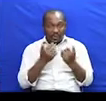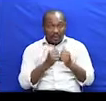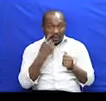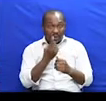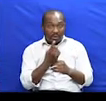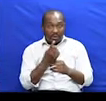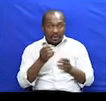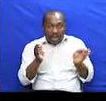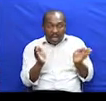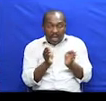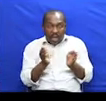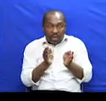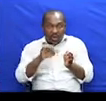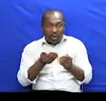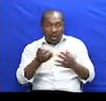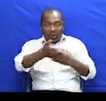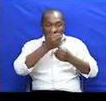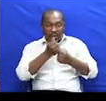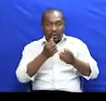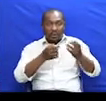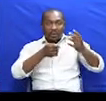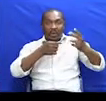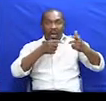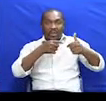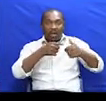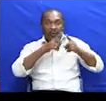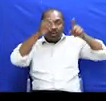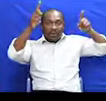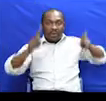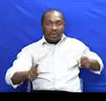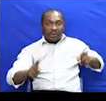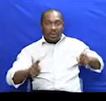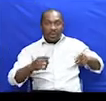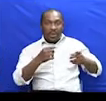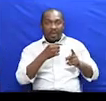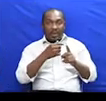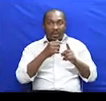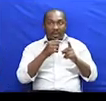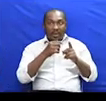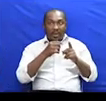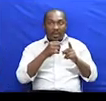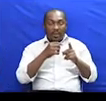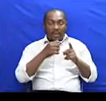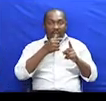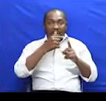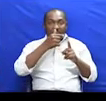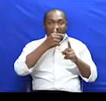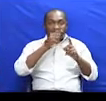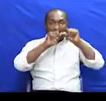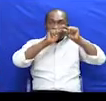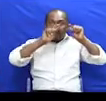record or take the data from our table. What is the total volume for experiment 1, total volume